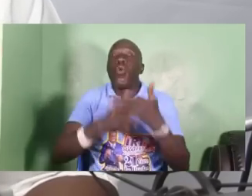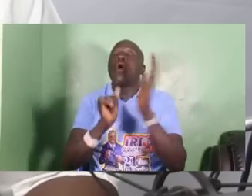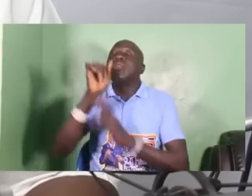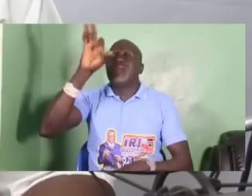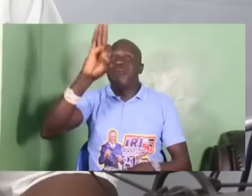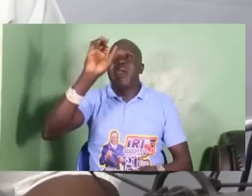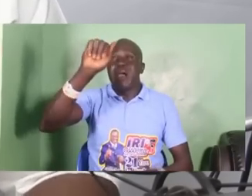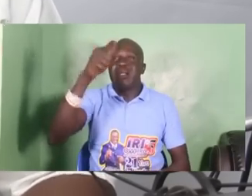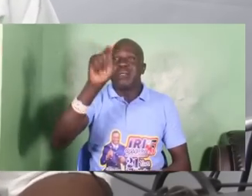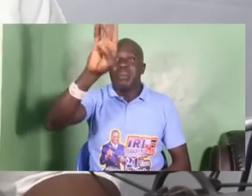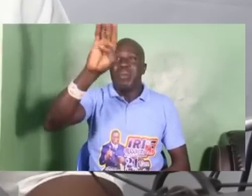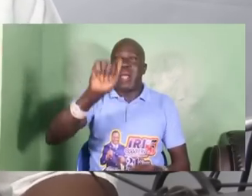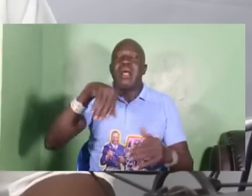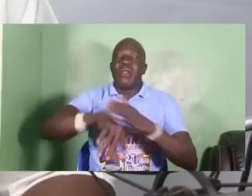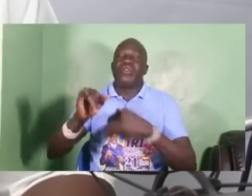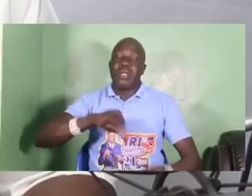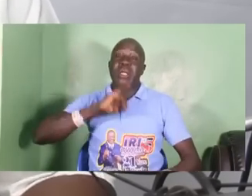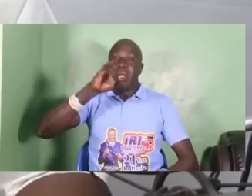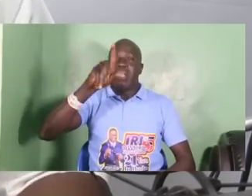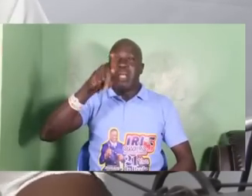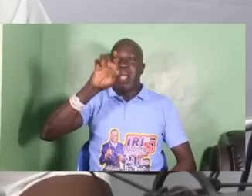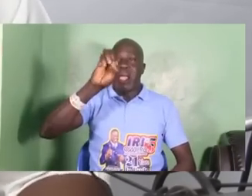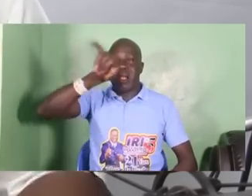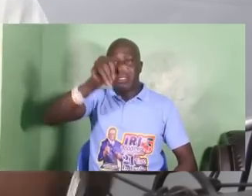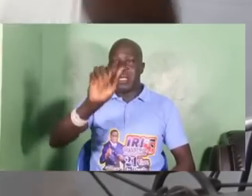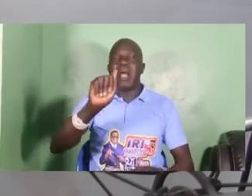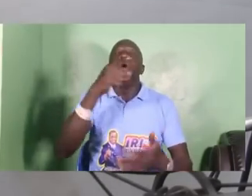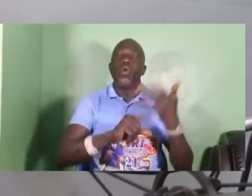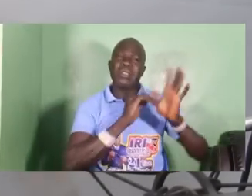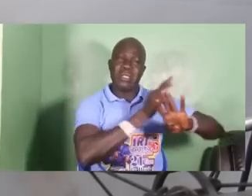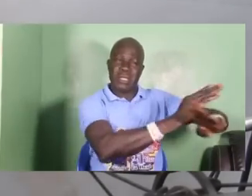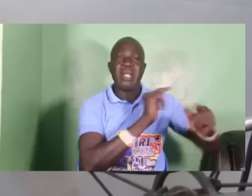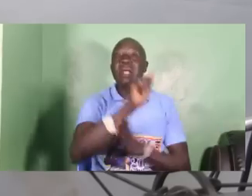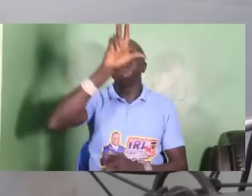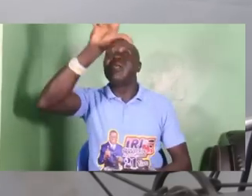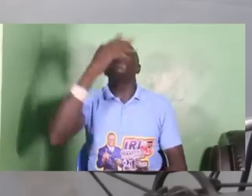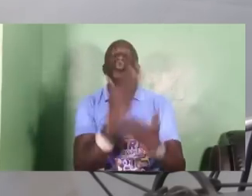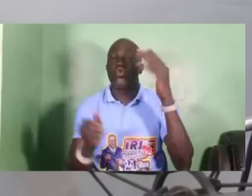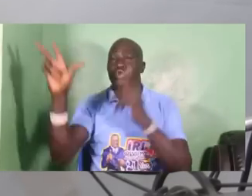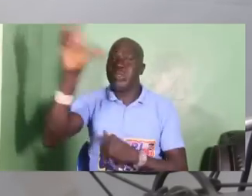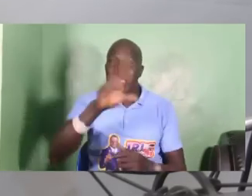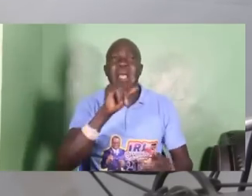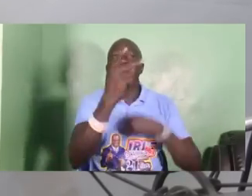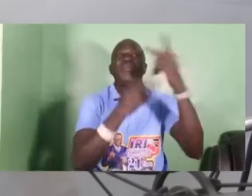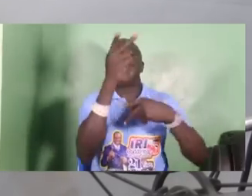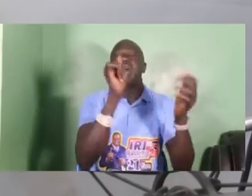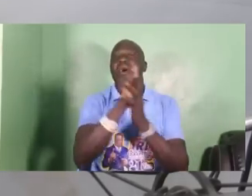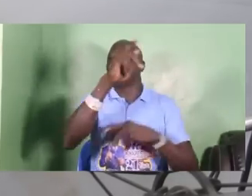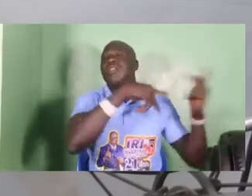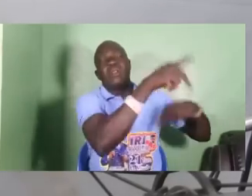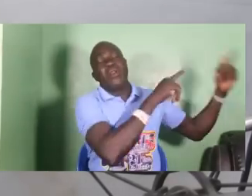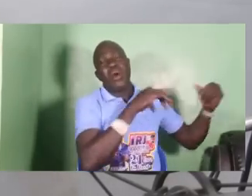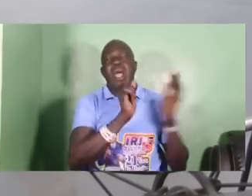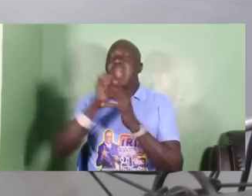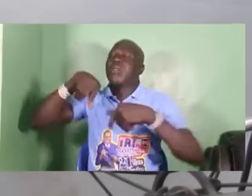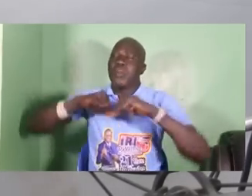Was Fagba to Ikeja? Yes. Was Ojota to Ikeja? Was delaying you? 3 days. Yes, visitation of God